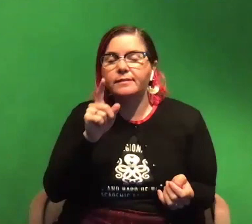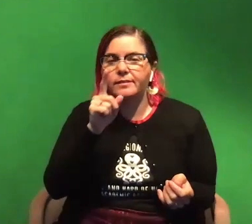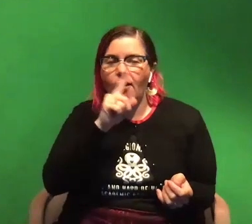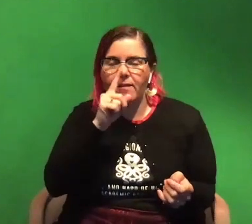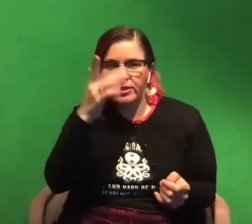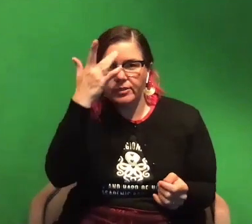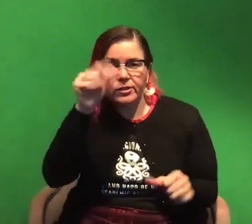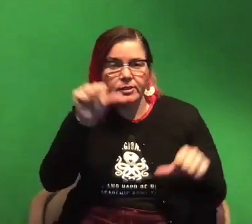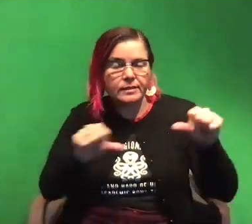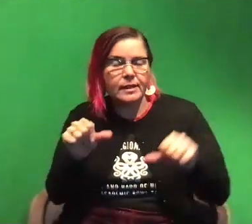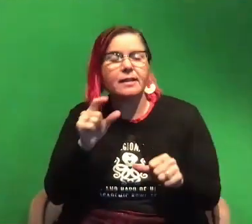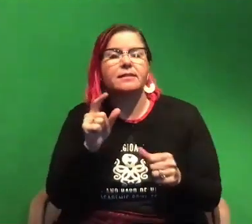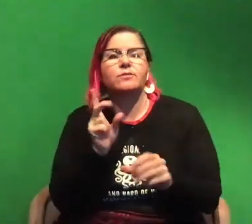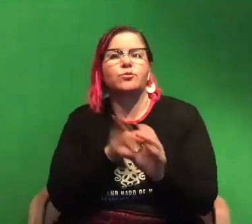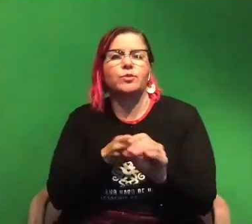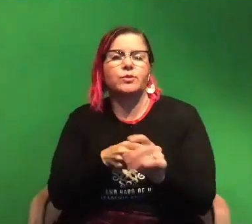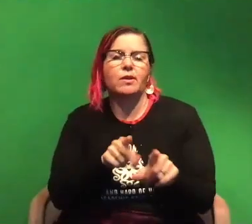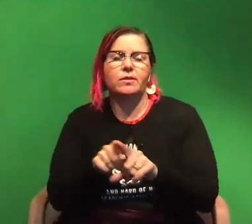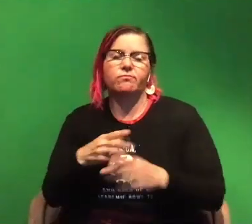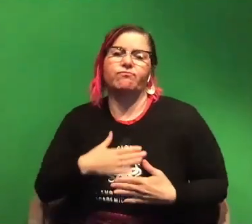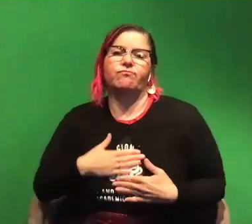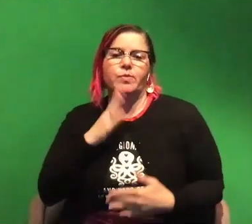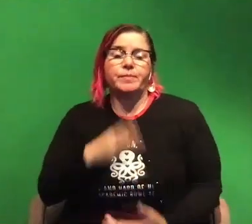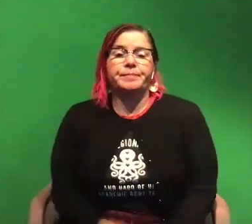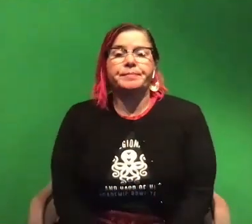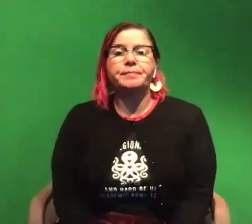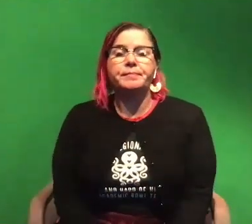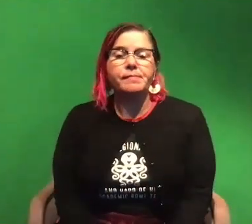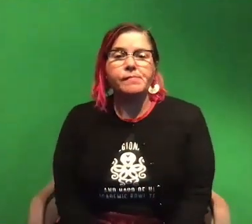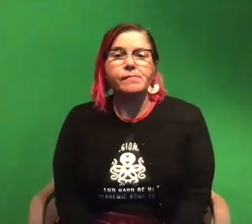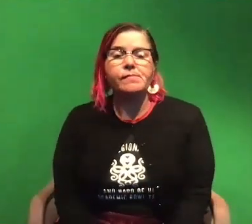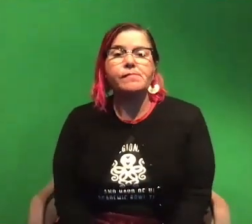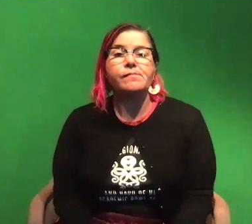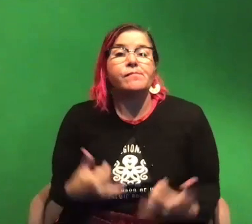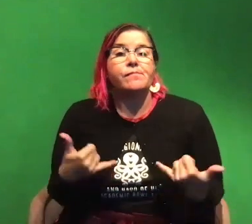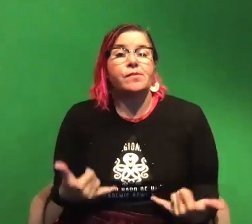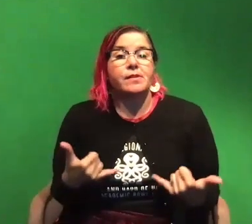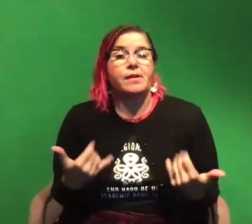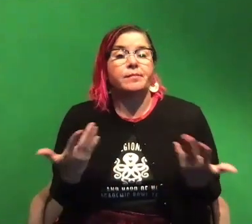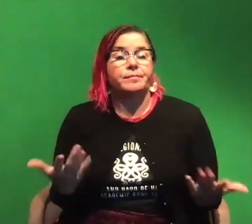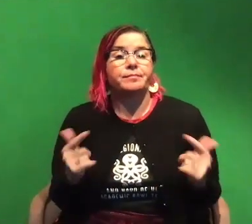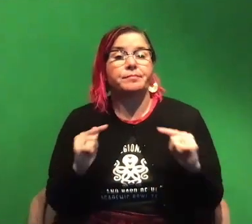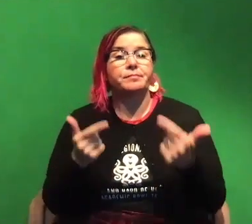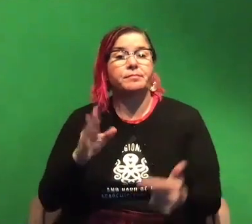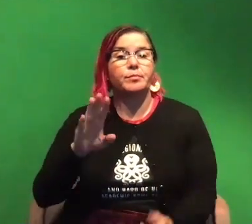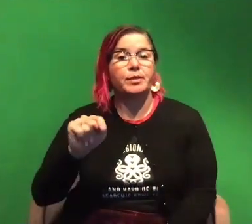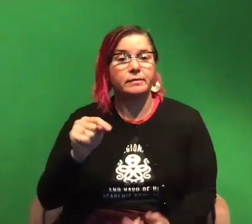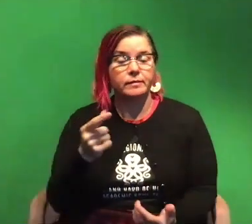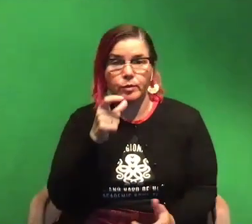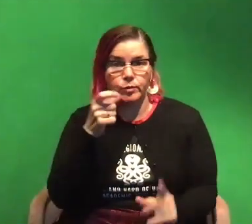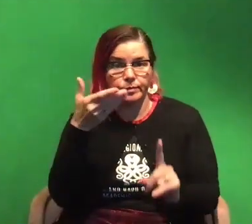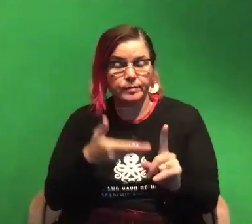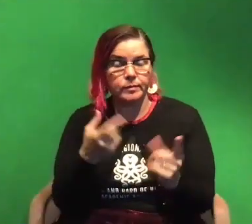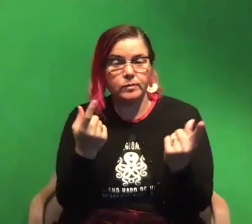scientists for that game as well. It's going to be a good time. But for now, let's have Bret introduce himself, say who he is,